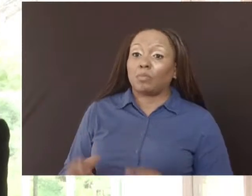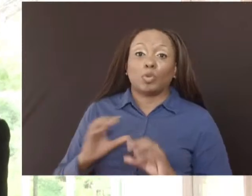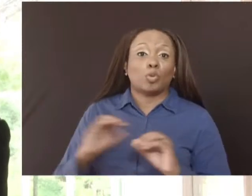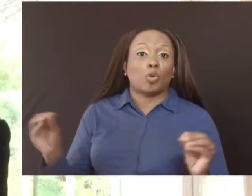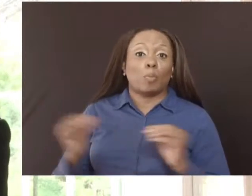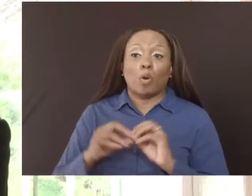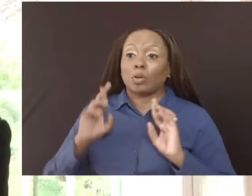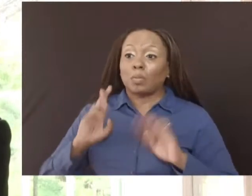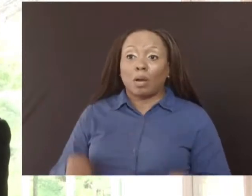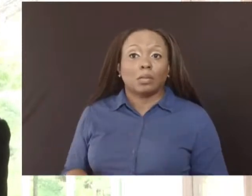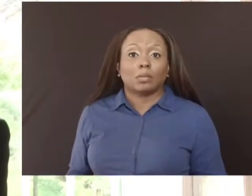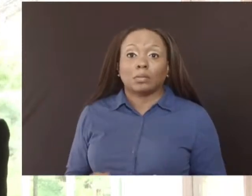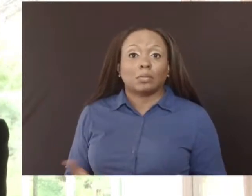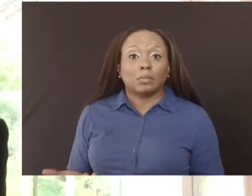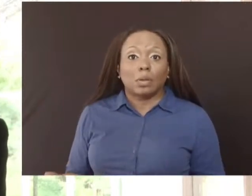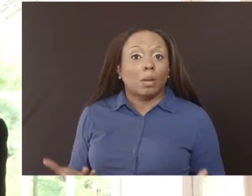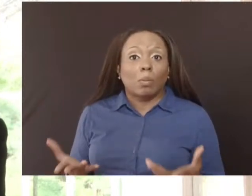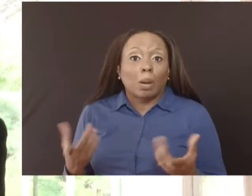your response